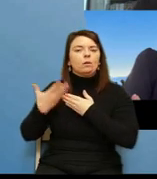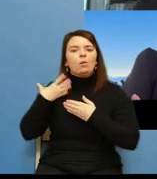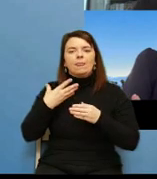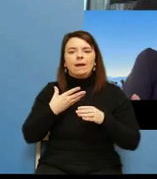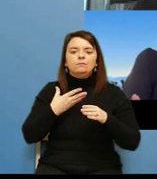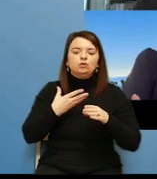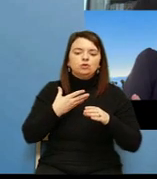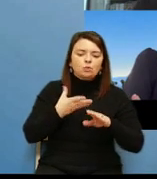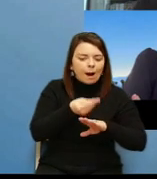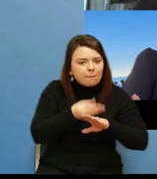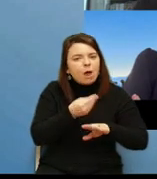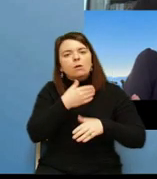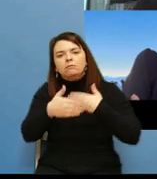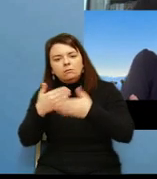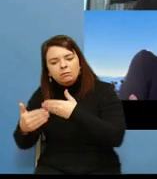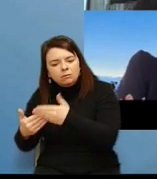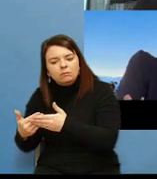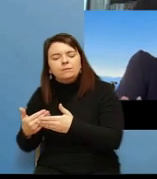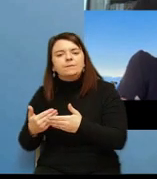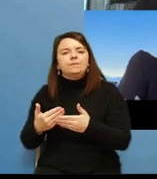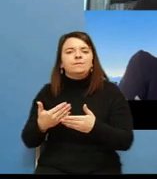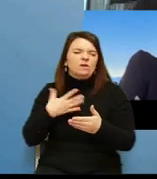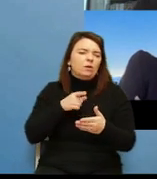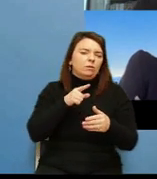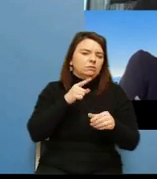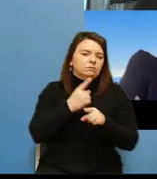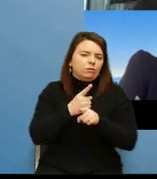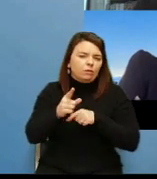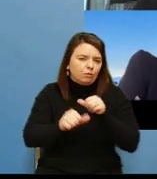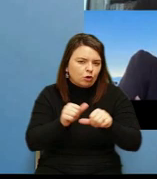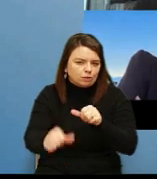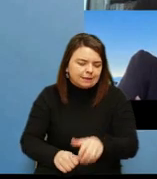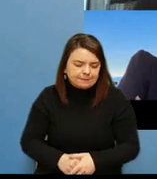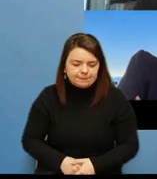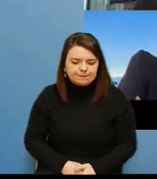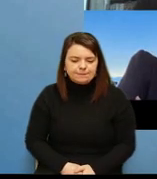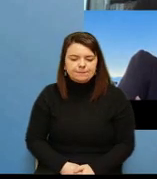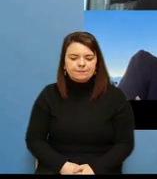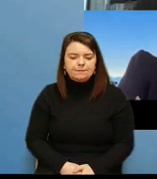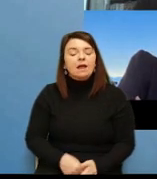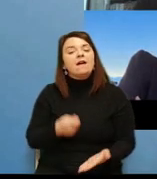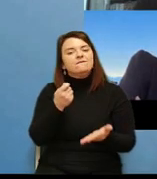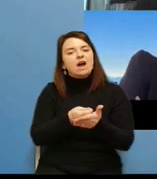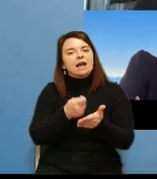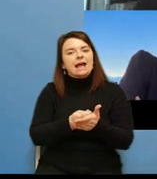to, as we have historically, to write their own searches and outputs. We'll be doing that for them, and we're midway through that process.